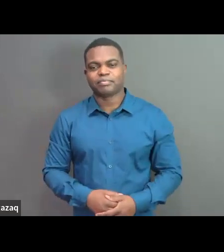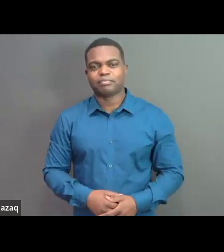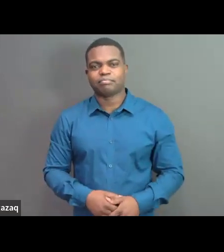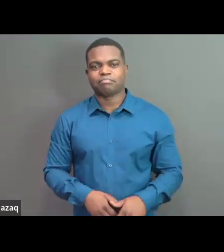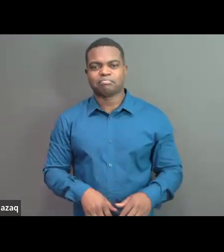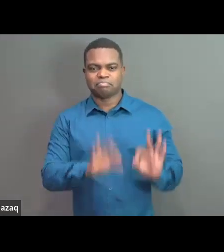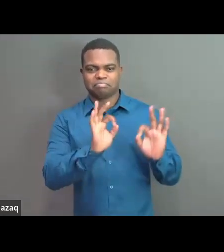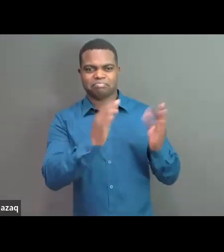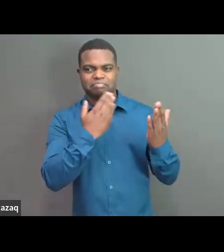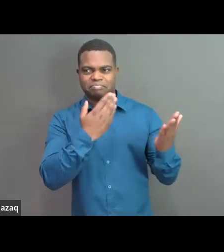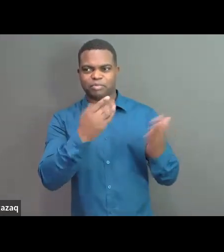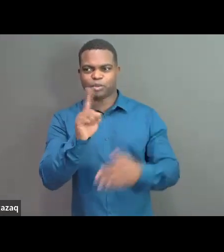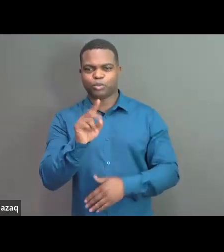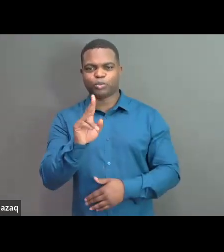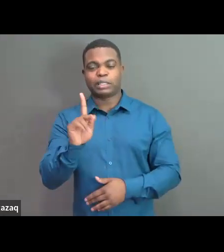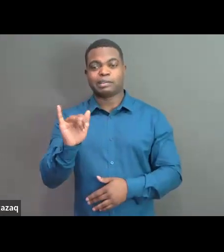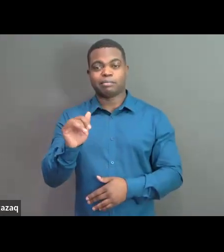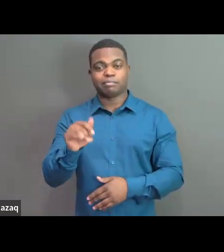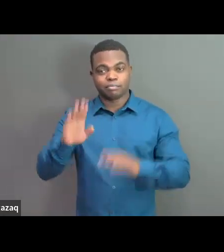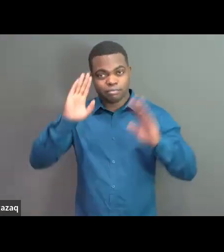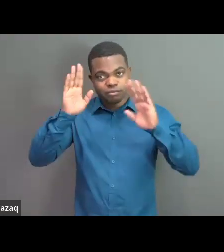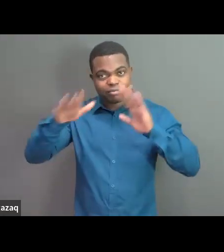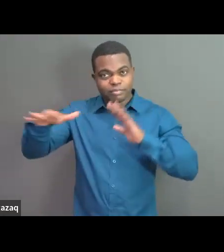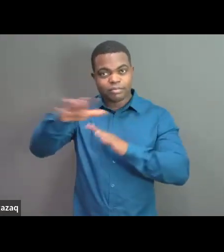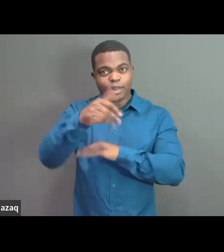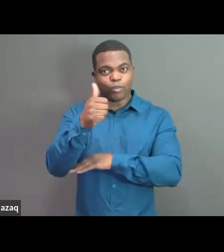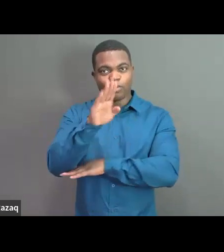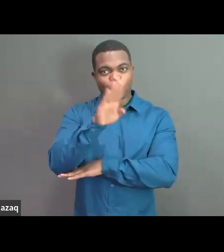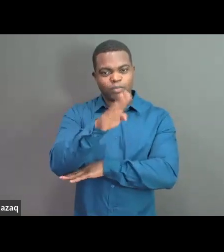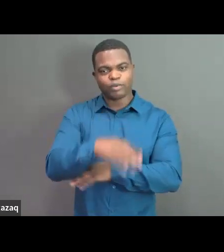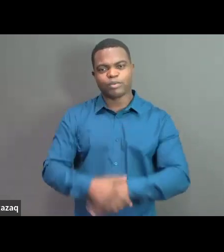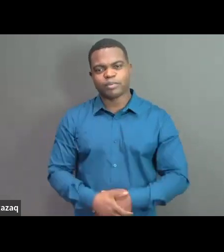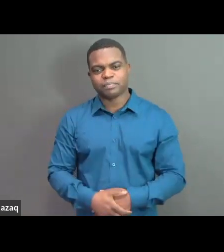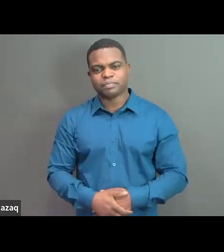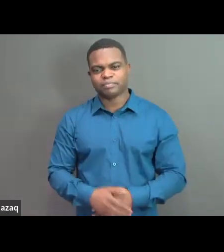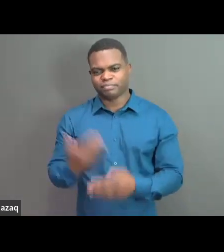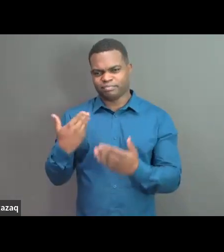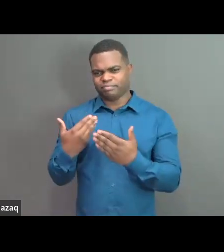Africa, and thank you for the invitation. As